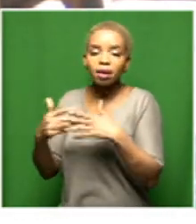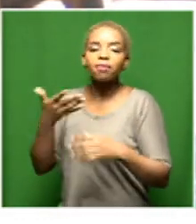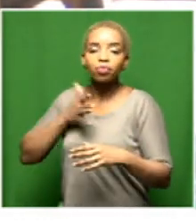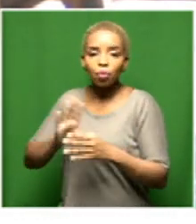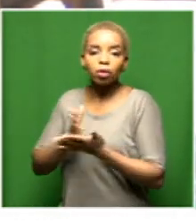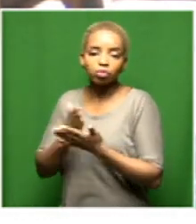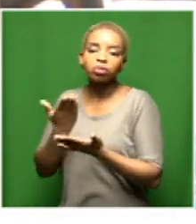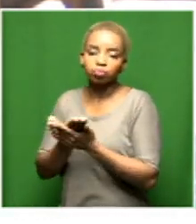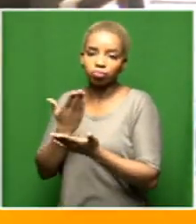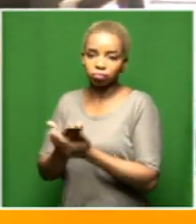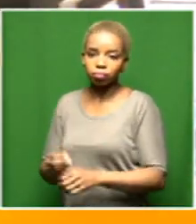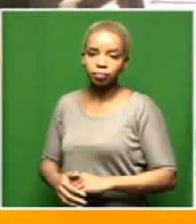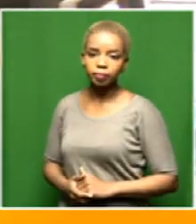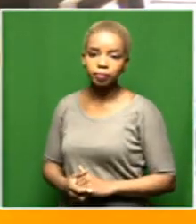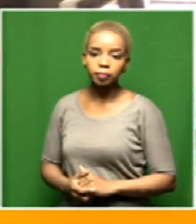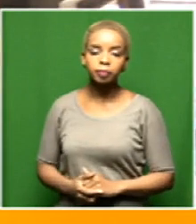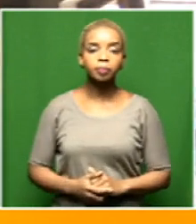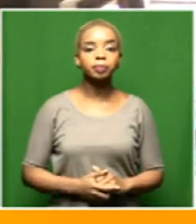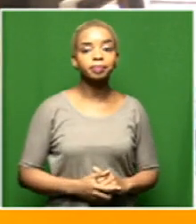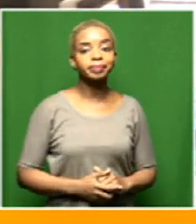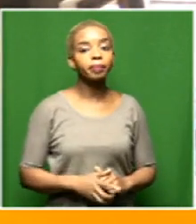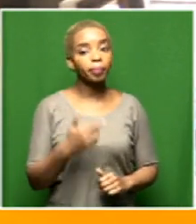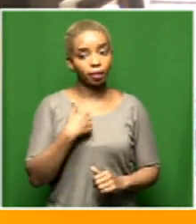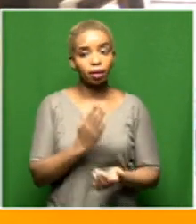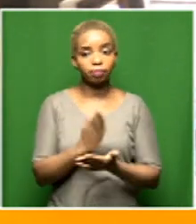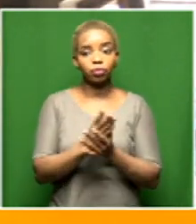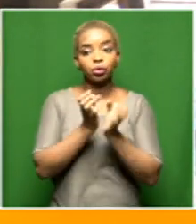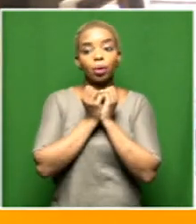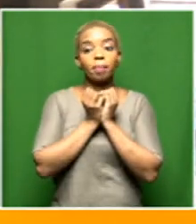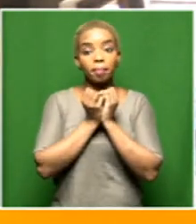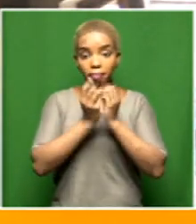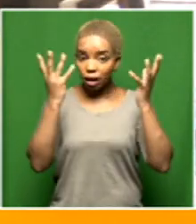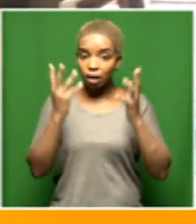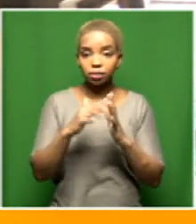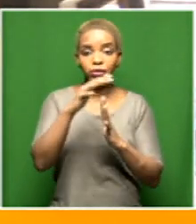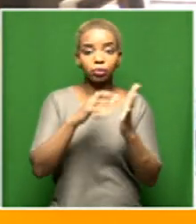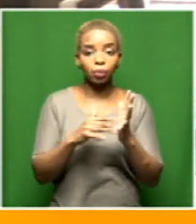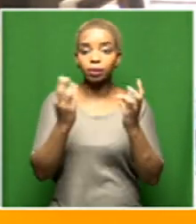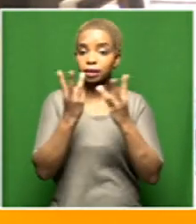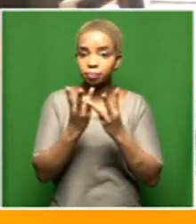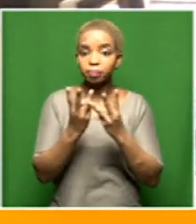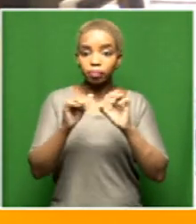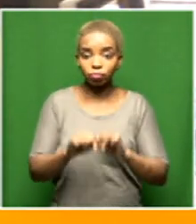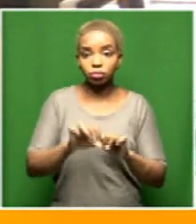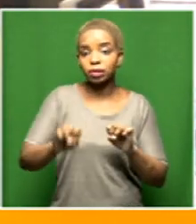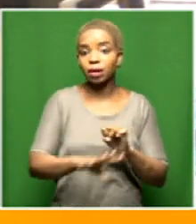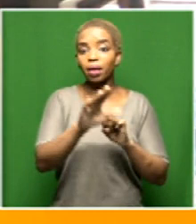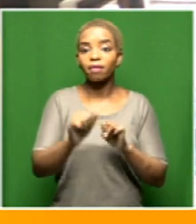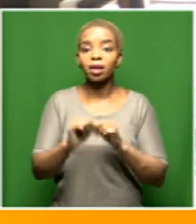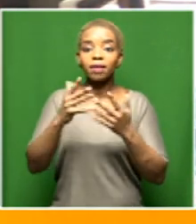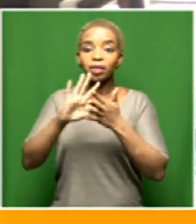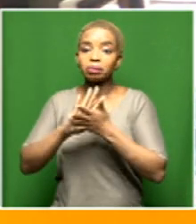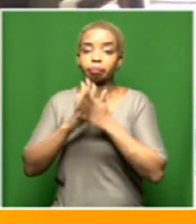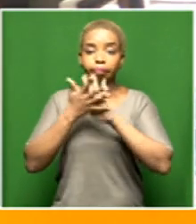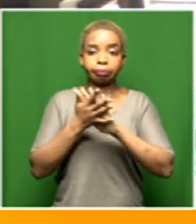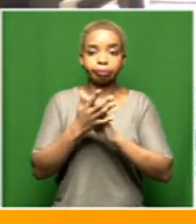share with us. And I suppose there's so many positive stories to come from the millions of South Africans who've been affected in one way